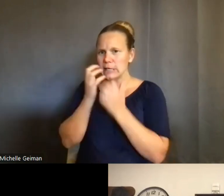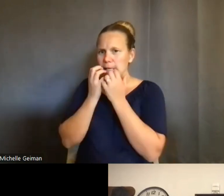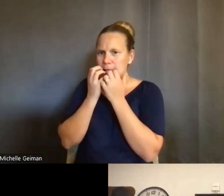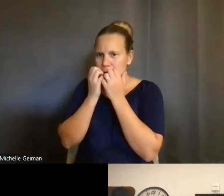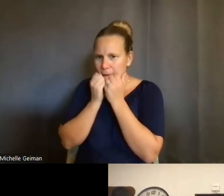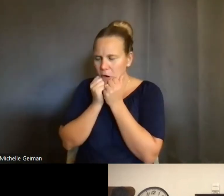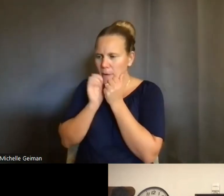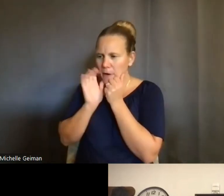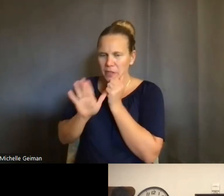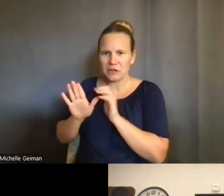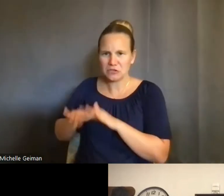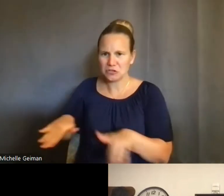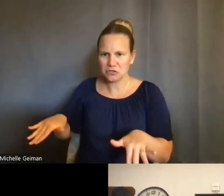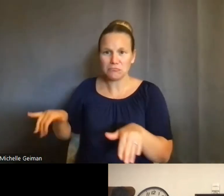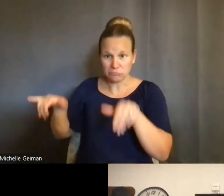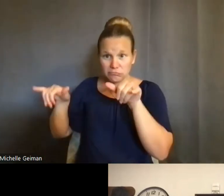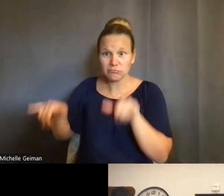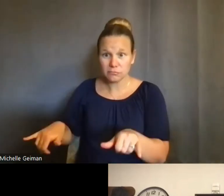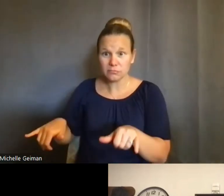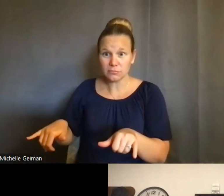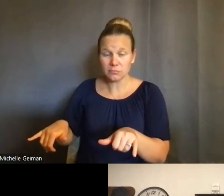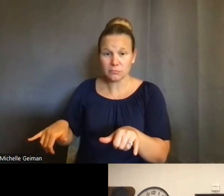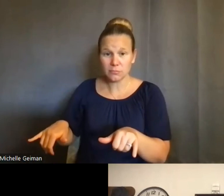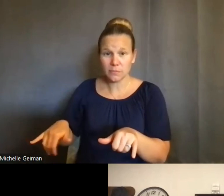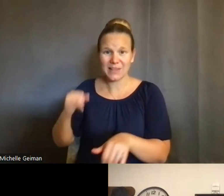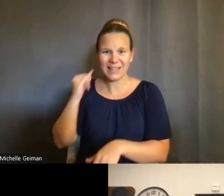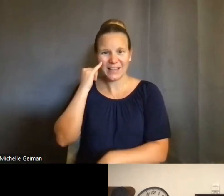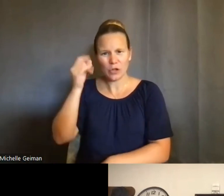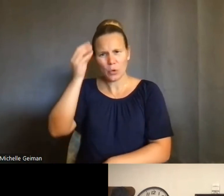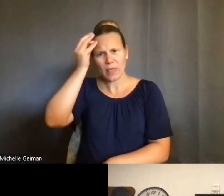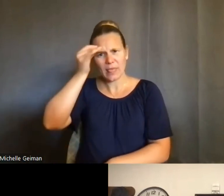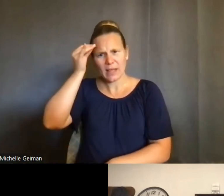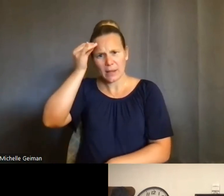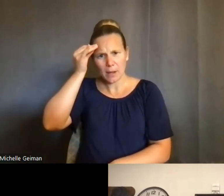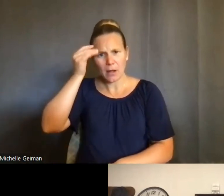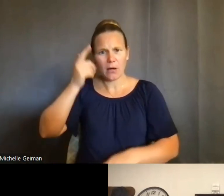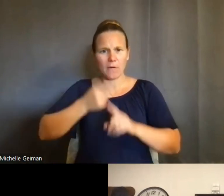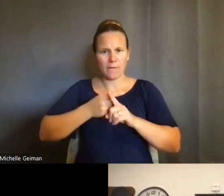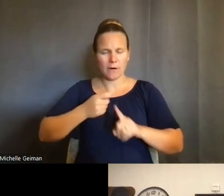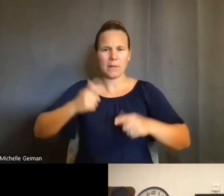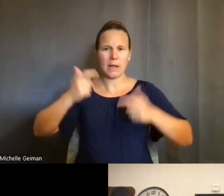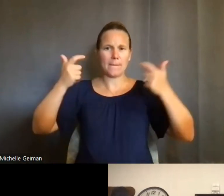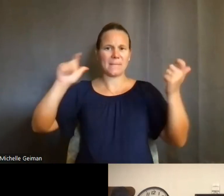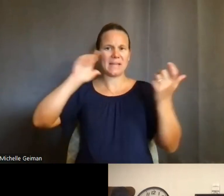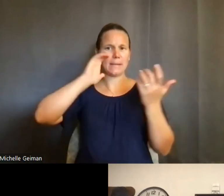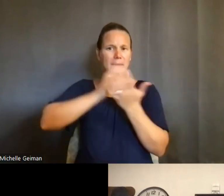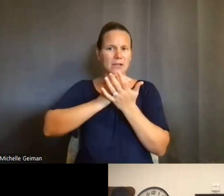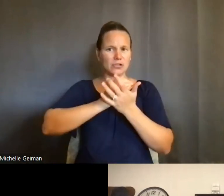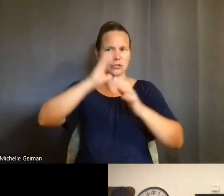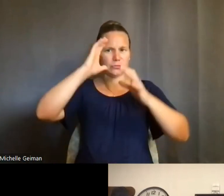right? That's never changed. If you think about these things from a large, big picture perspective,